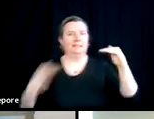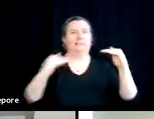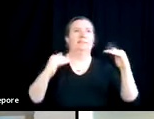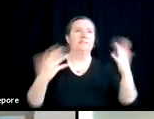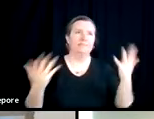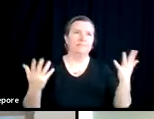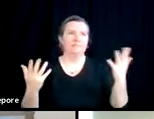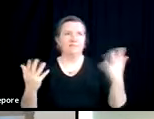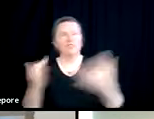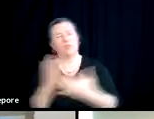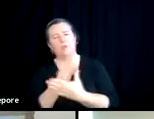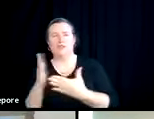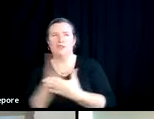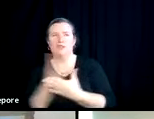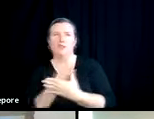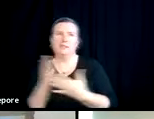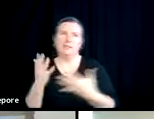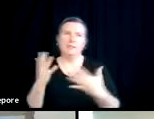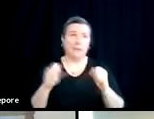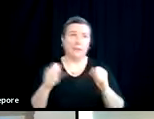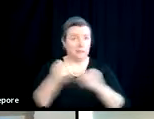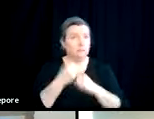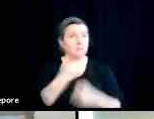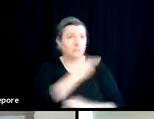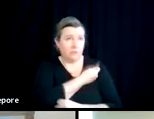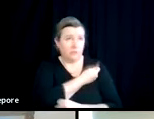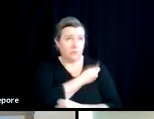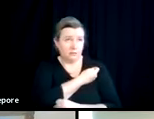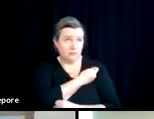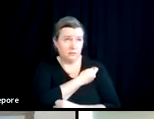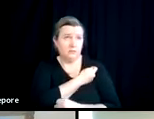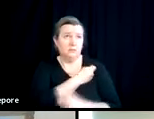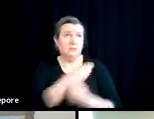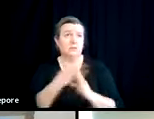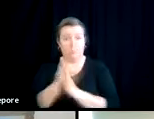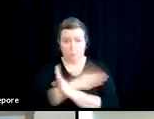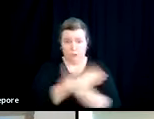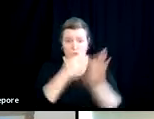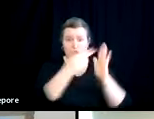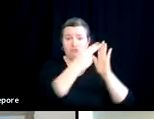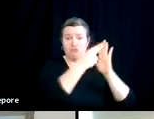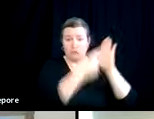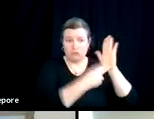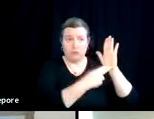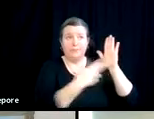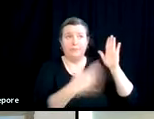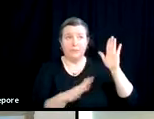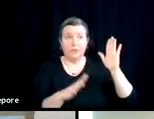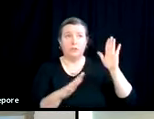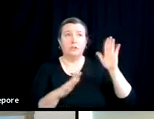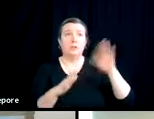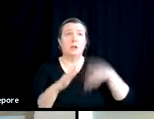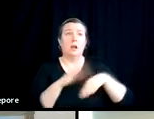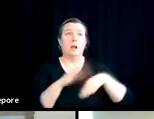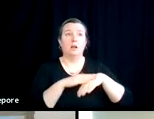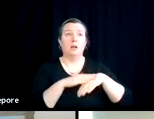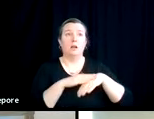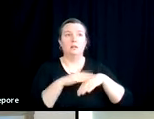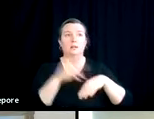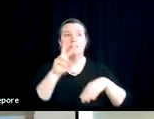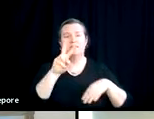register or pre-register for the vaccine on the NJ vaccine scheduling system available at